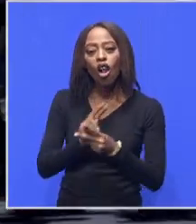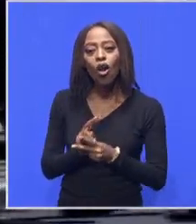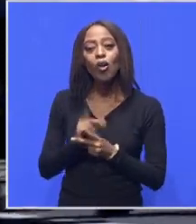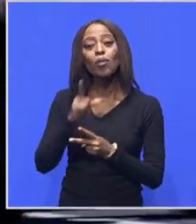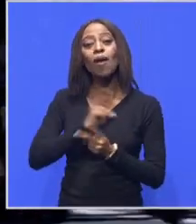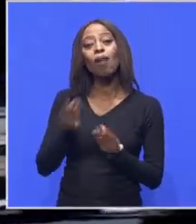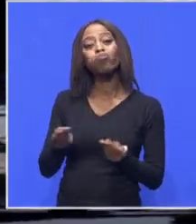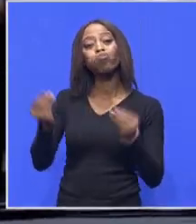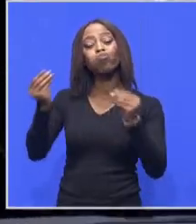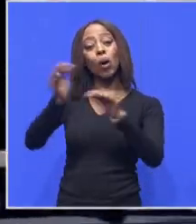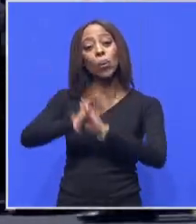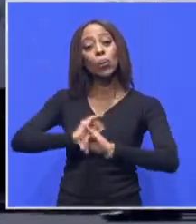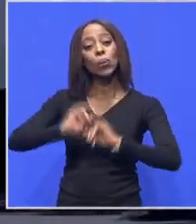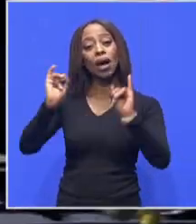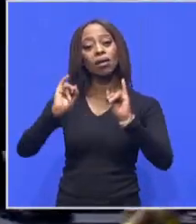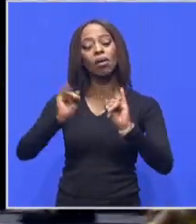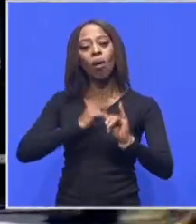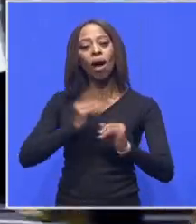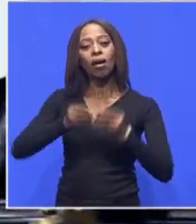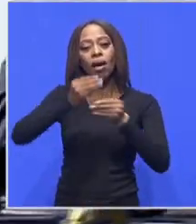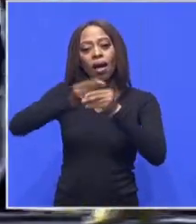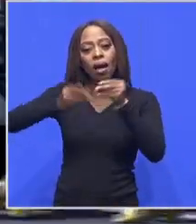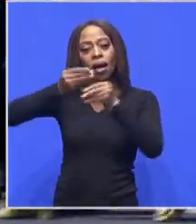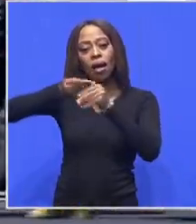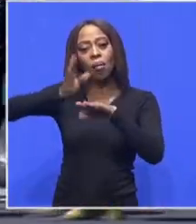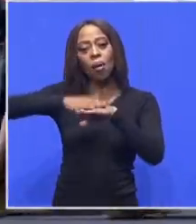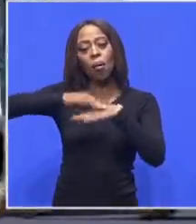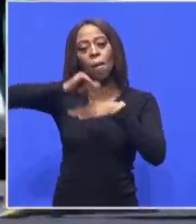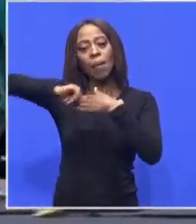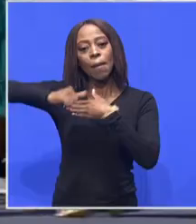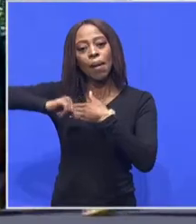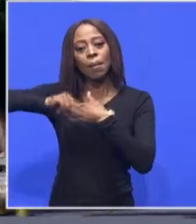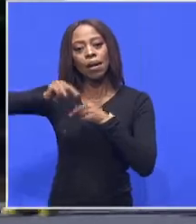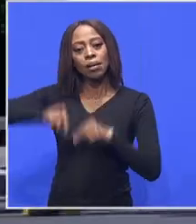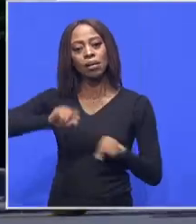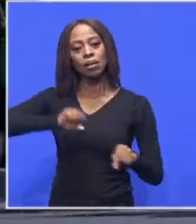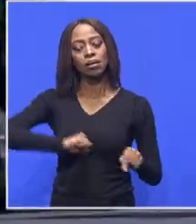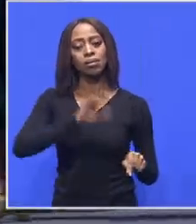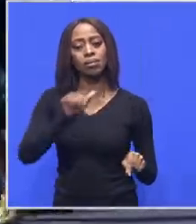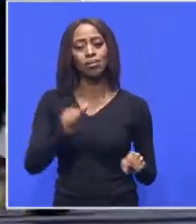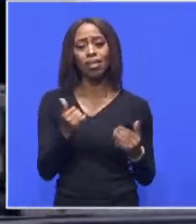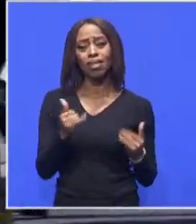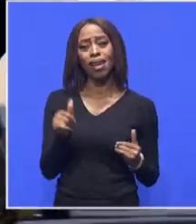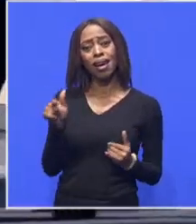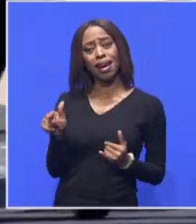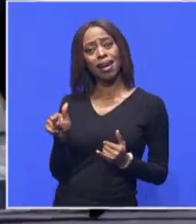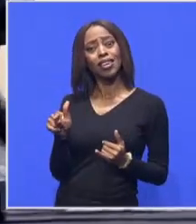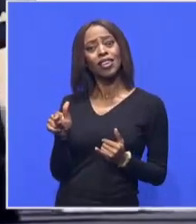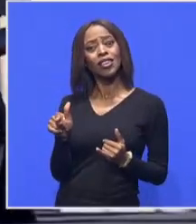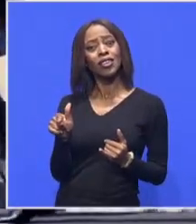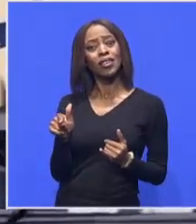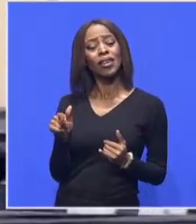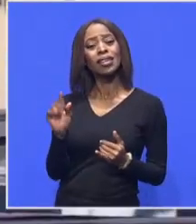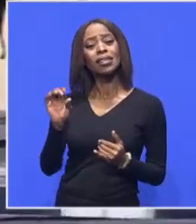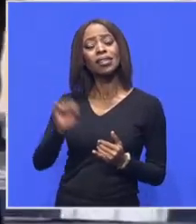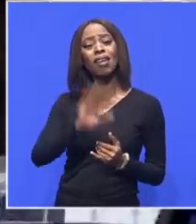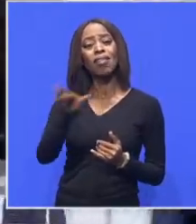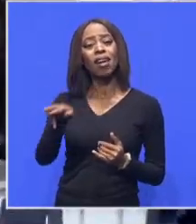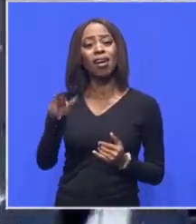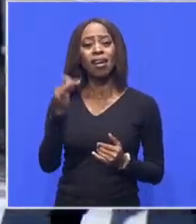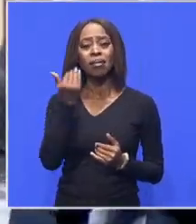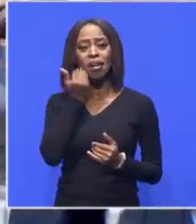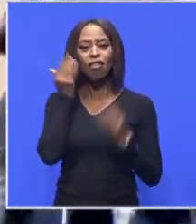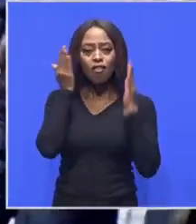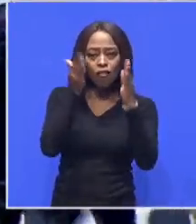the interest rate on those are increasing almost on a monthly basis in South Africa. So the fiscal policy of the South African Reserve Bank is not in the interest